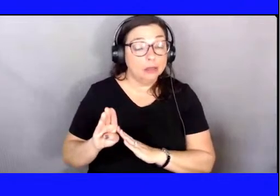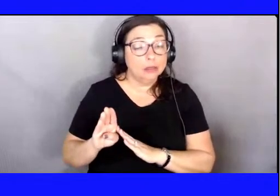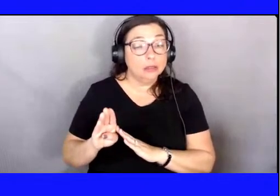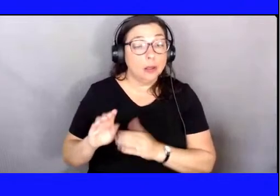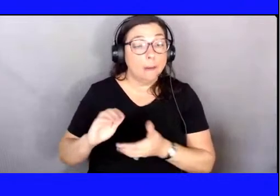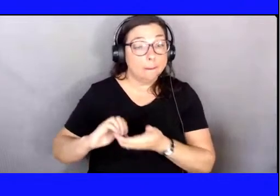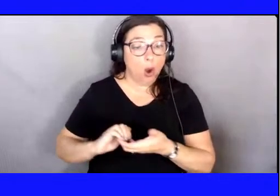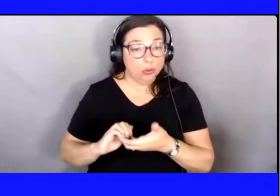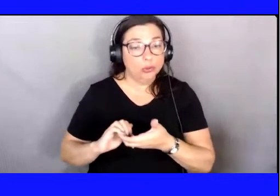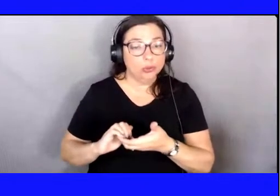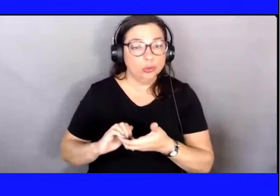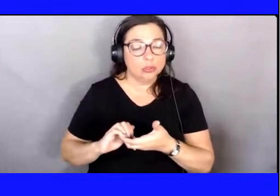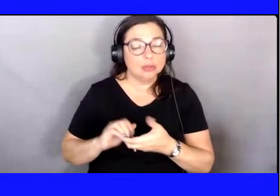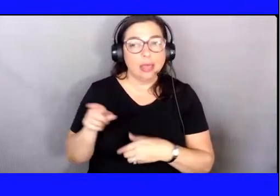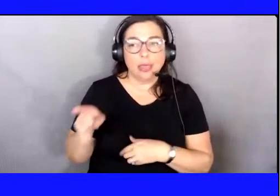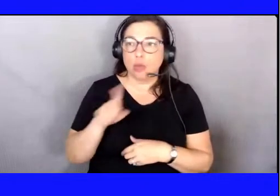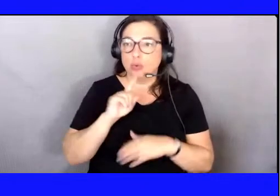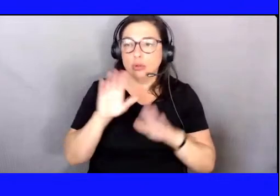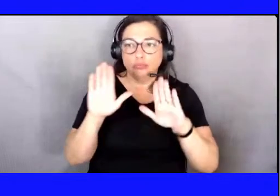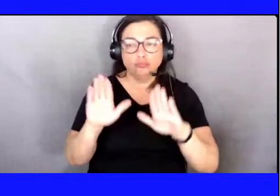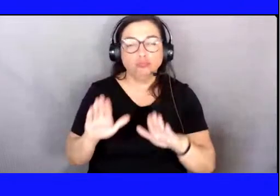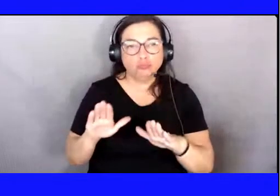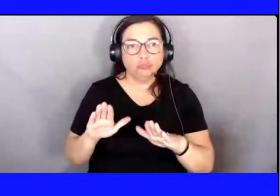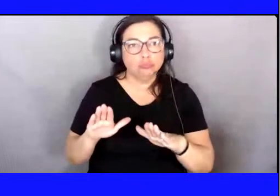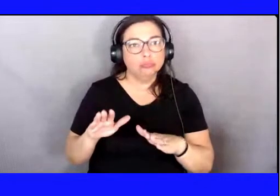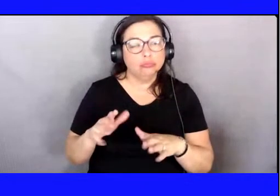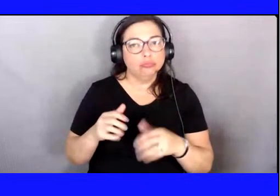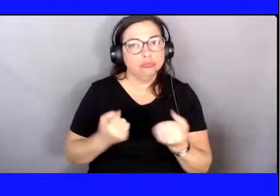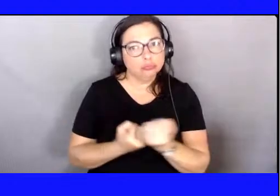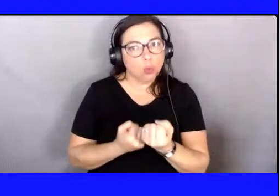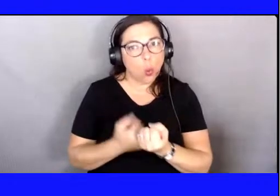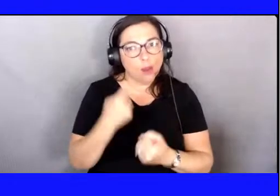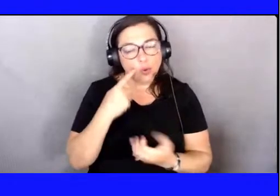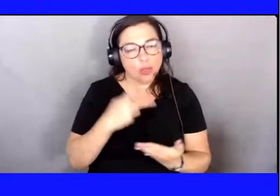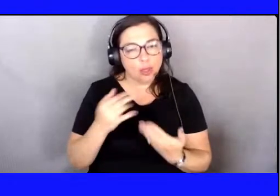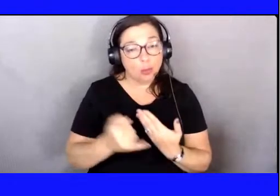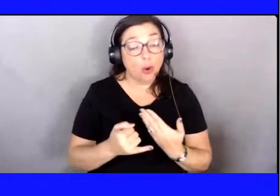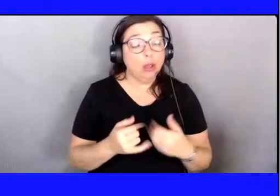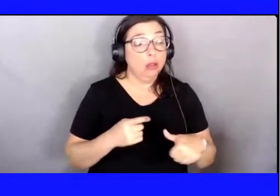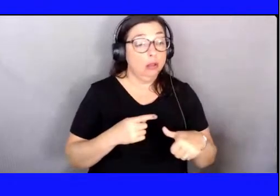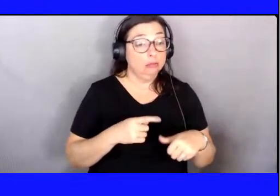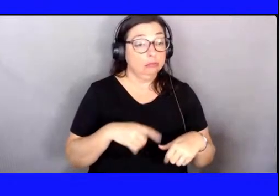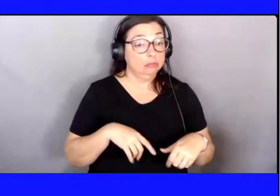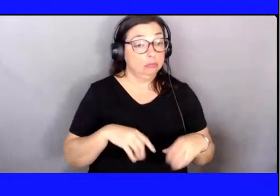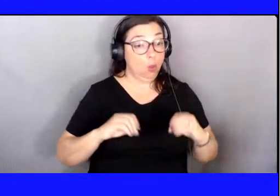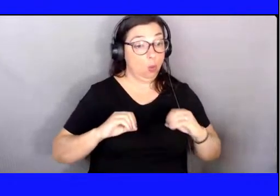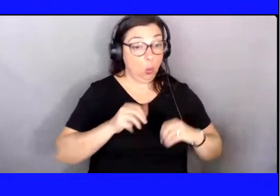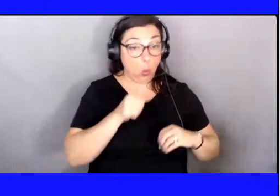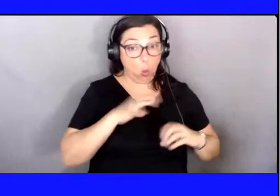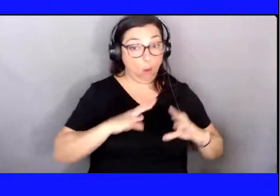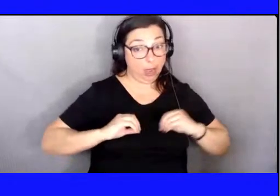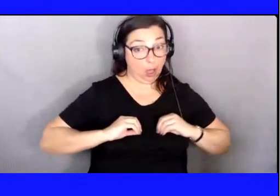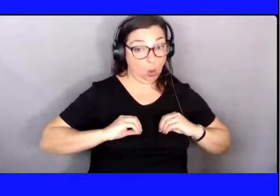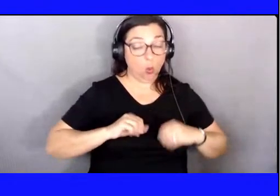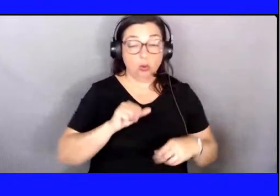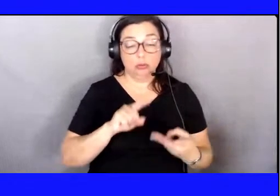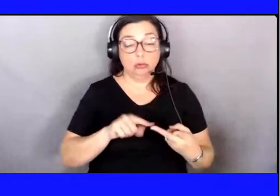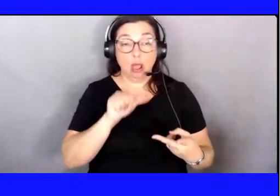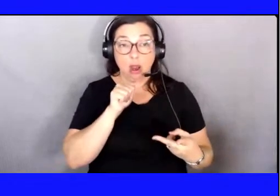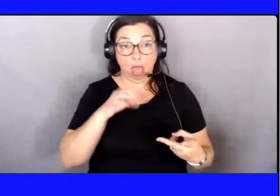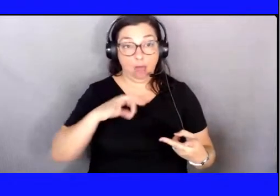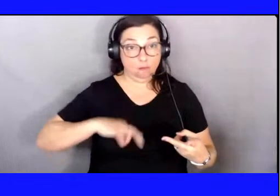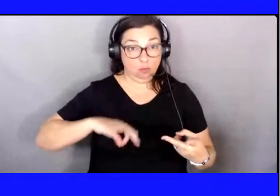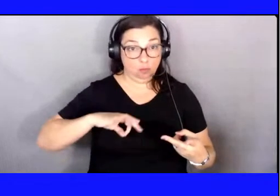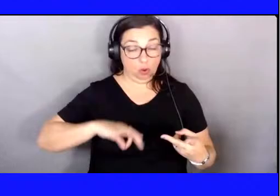which is an incredible anchor for this project. So you've got a women-owned real estate development company, a not-for-profit